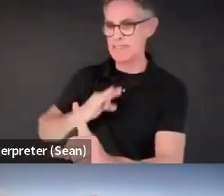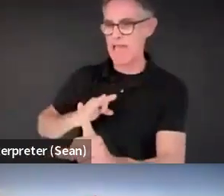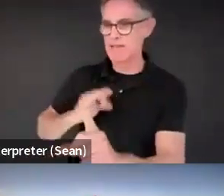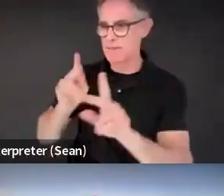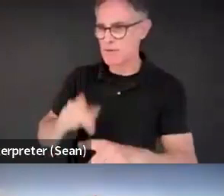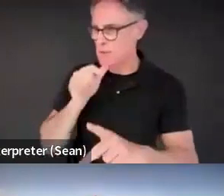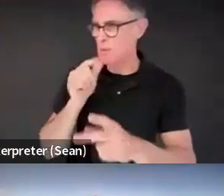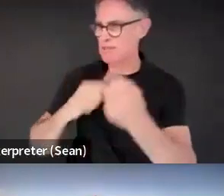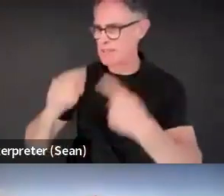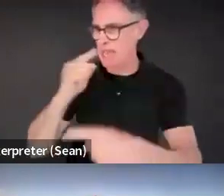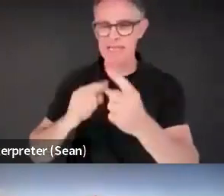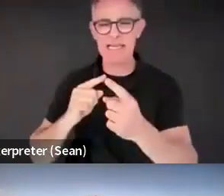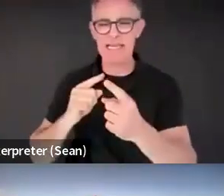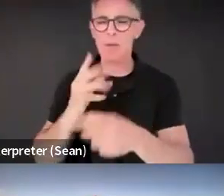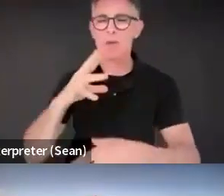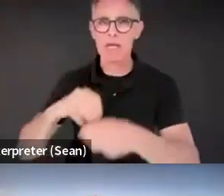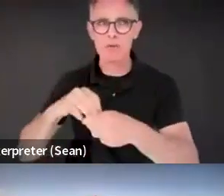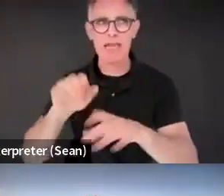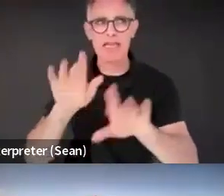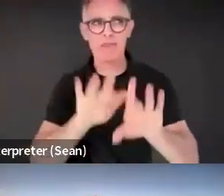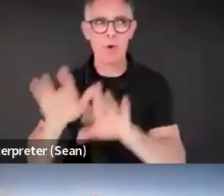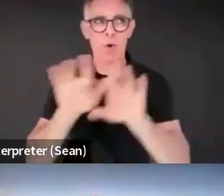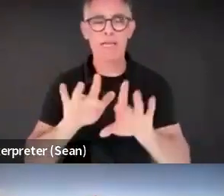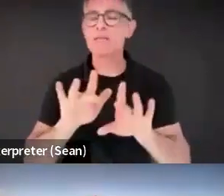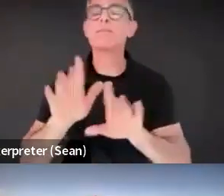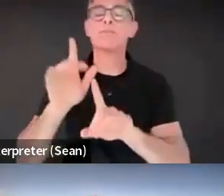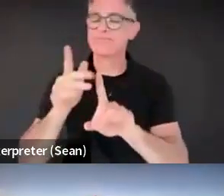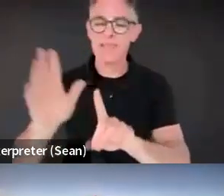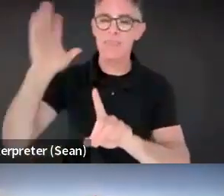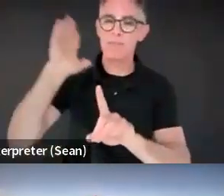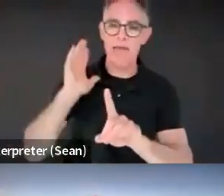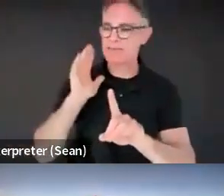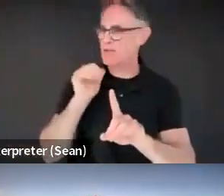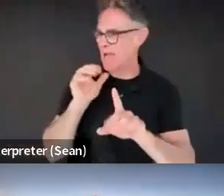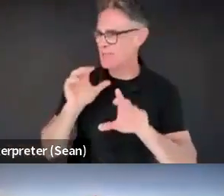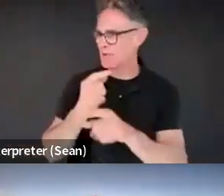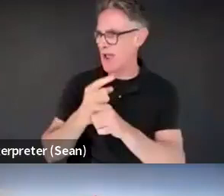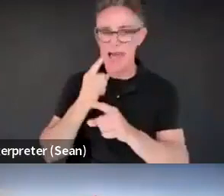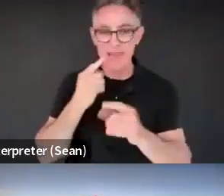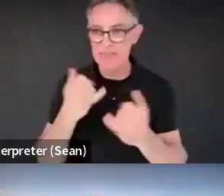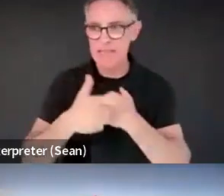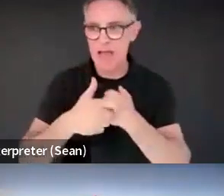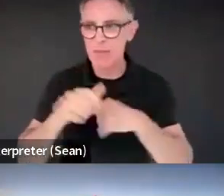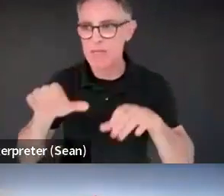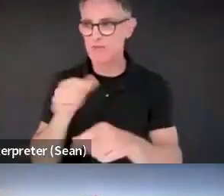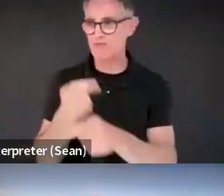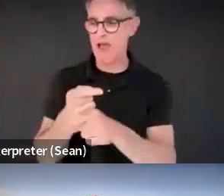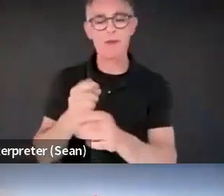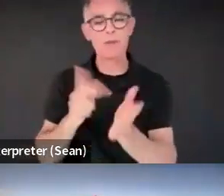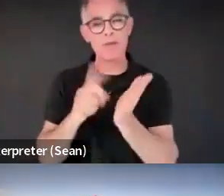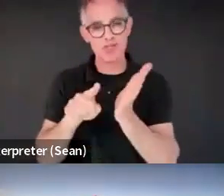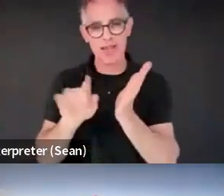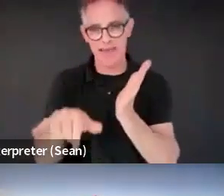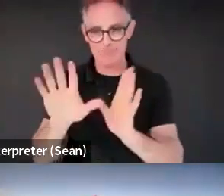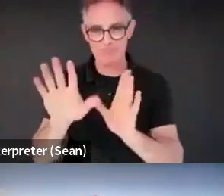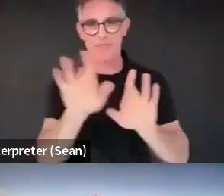when we do our recordings for these, because that was an issue for a long time. I think we did it right this time, but we'll double check that as well.